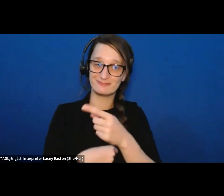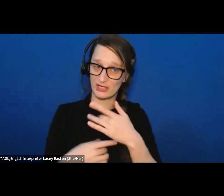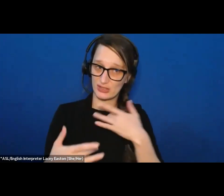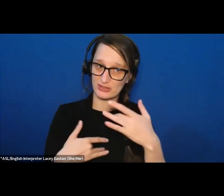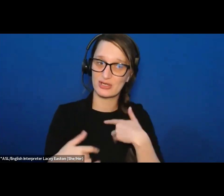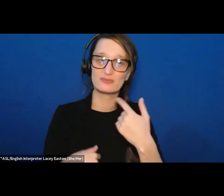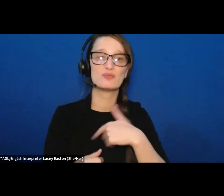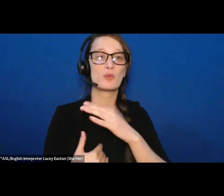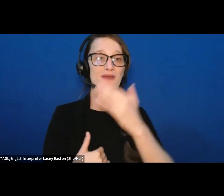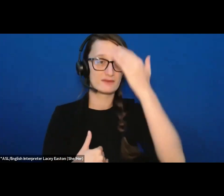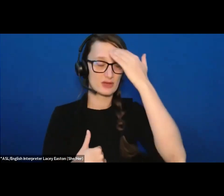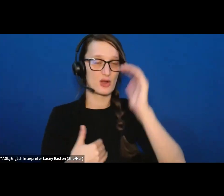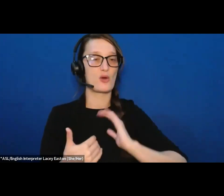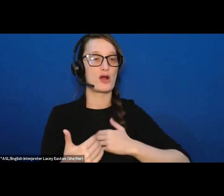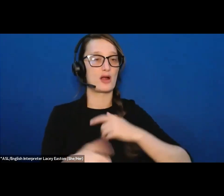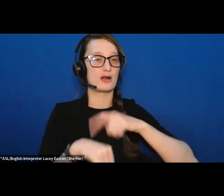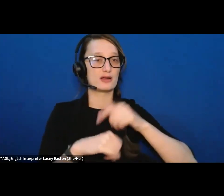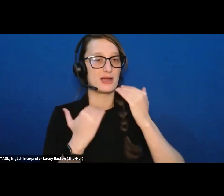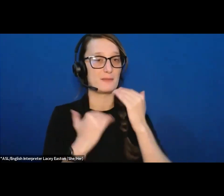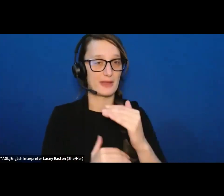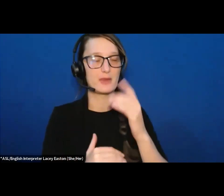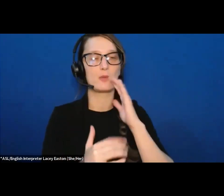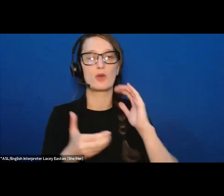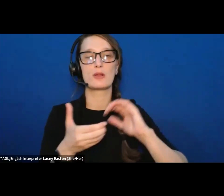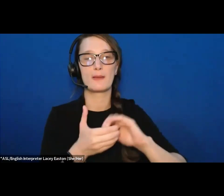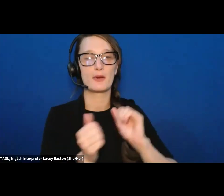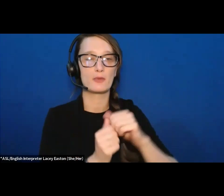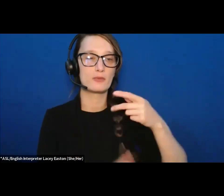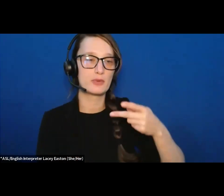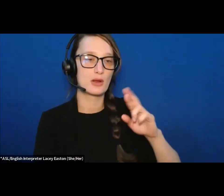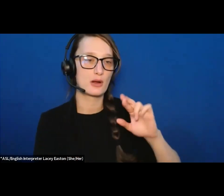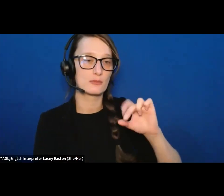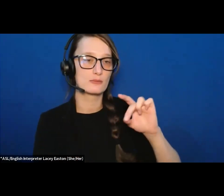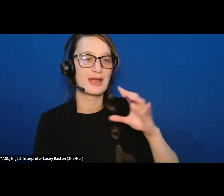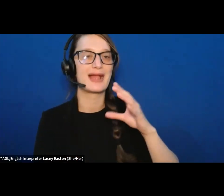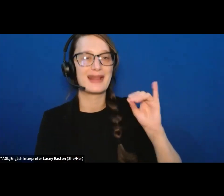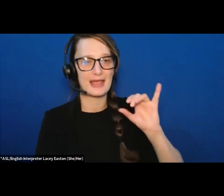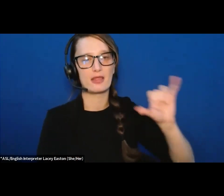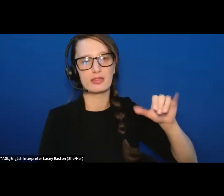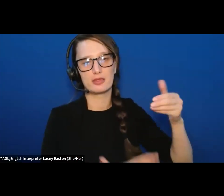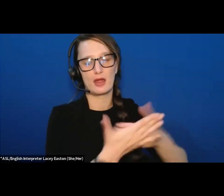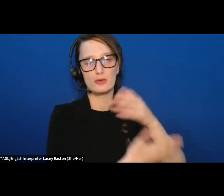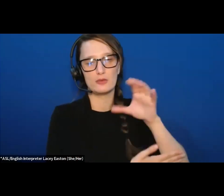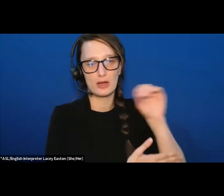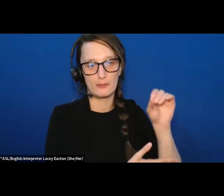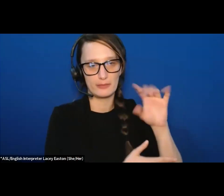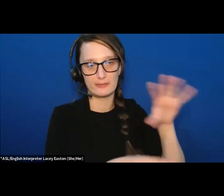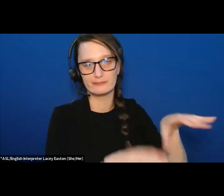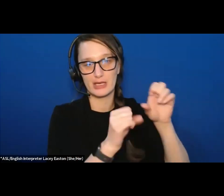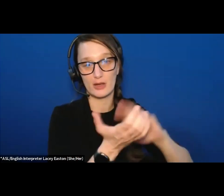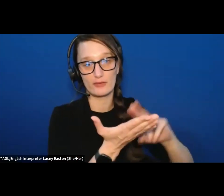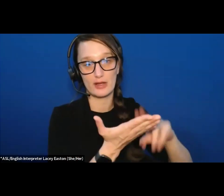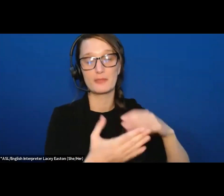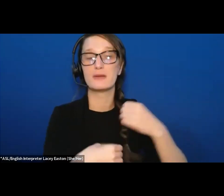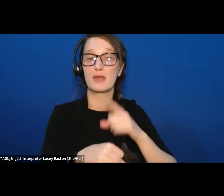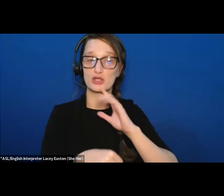we'll be working collaboratively with Pride and with the new company that's going to be taking over the contract to ensure that our 36 individuals